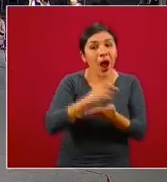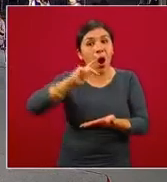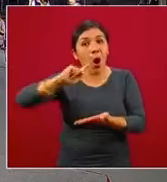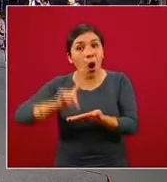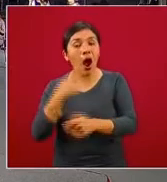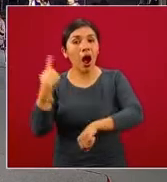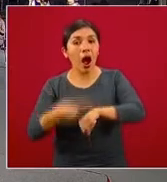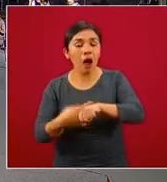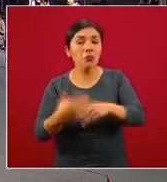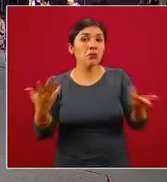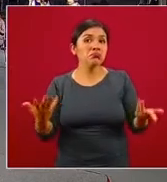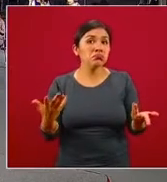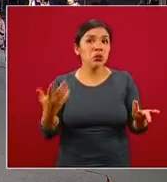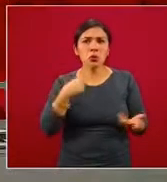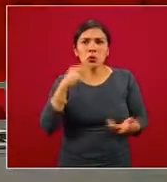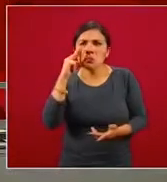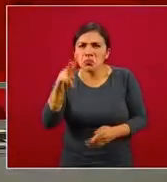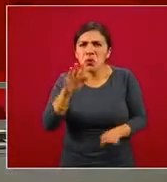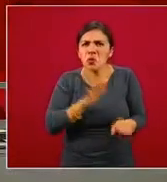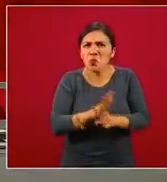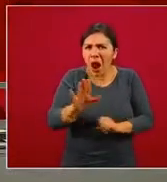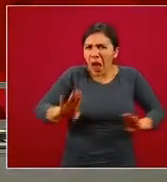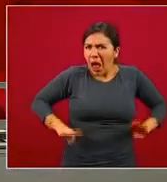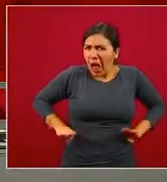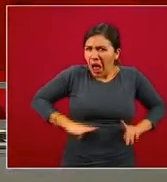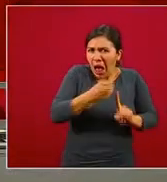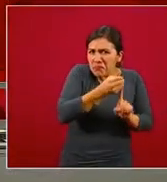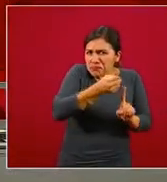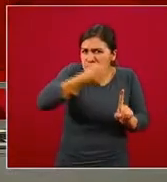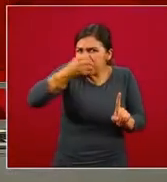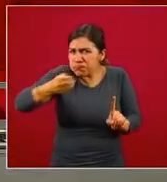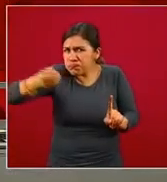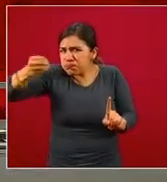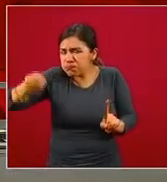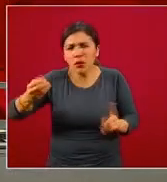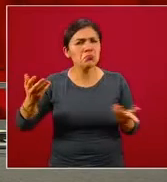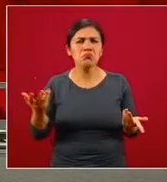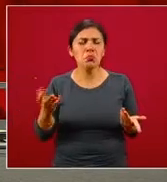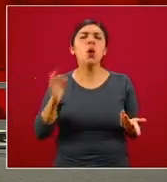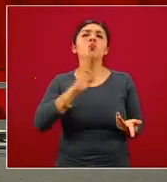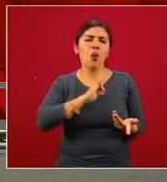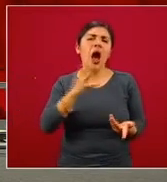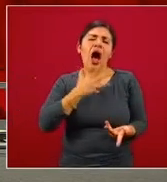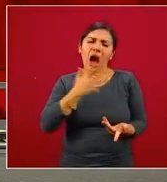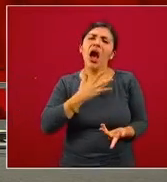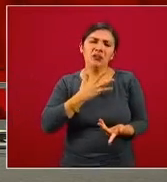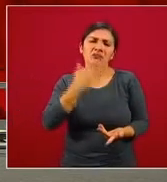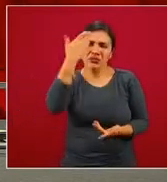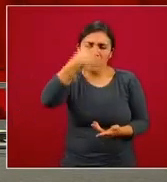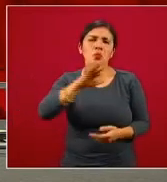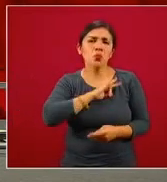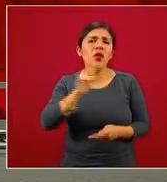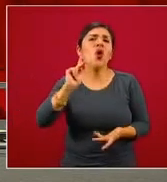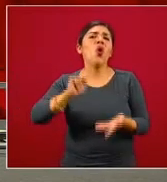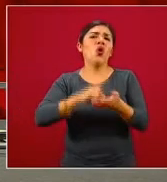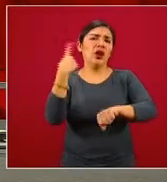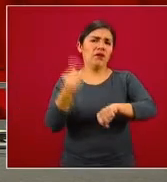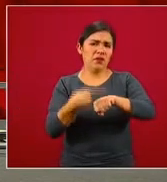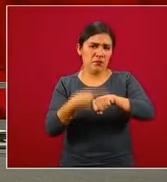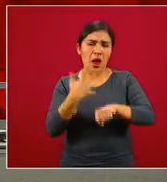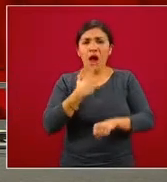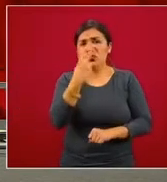closest attention center, so they can send an ambulance and provide urgent medical